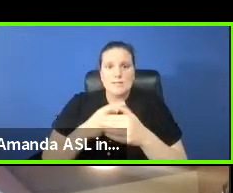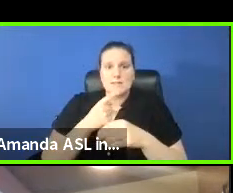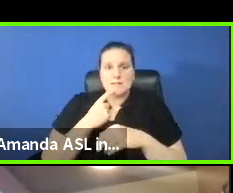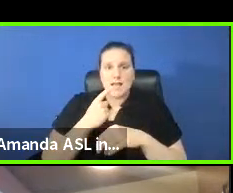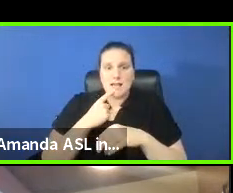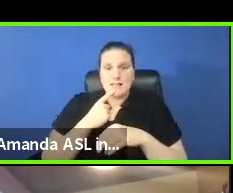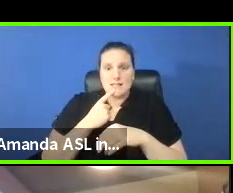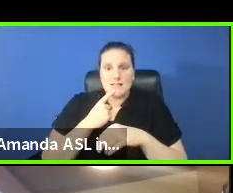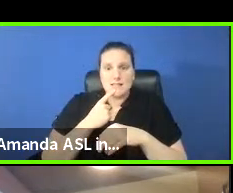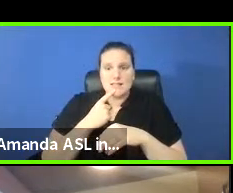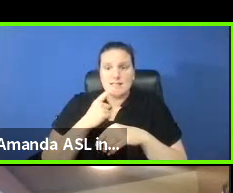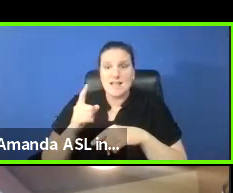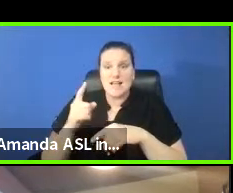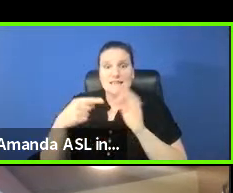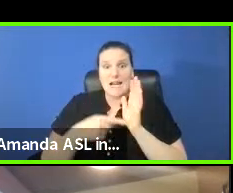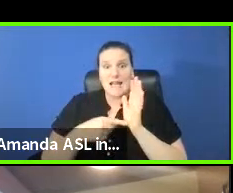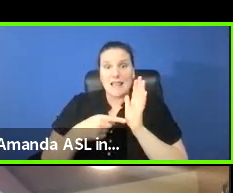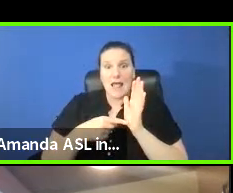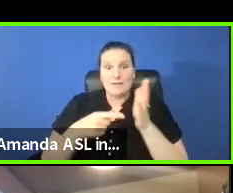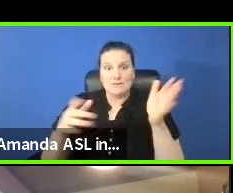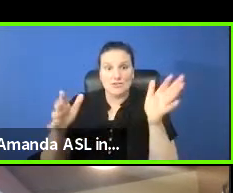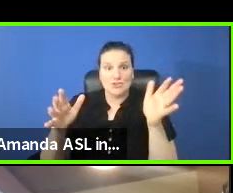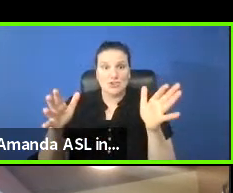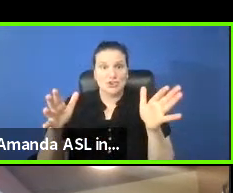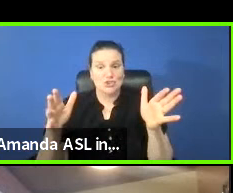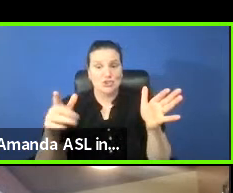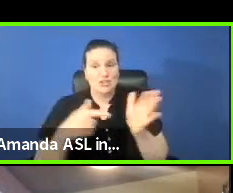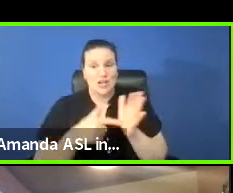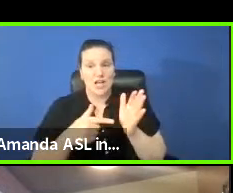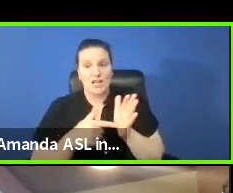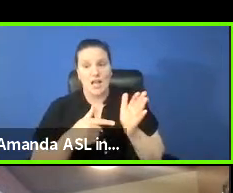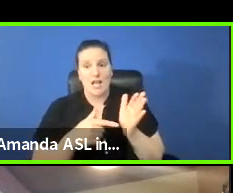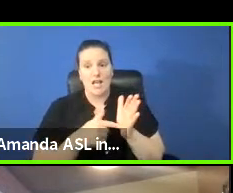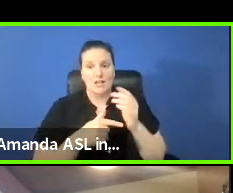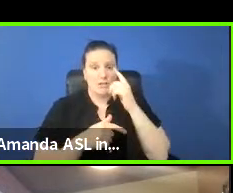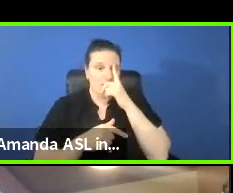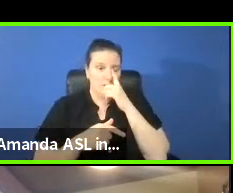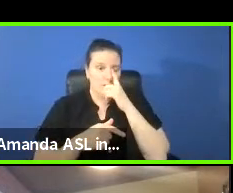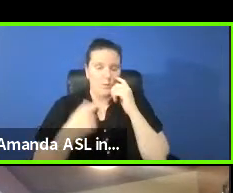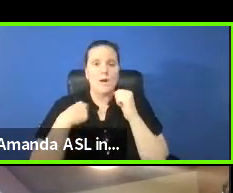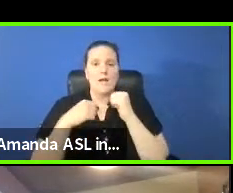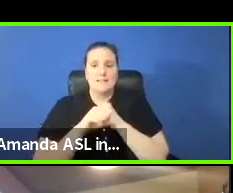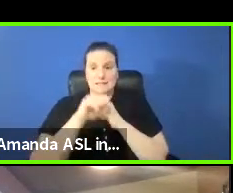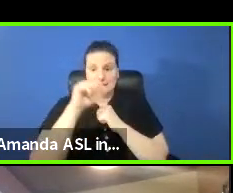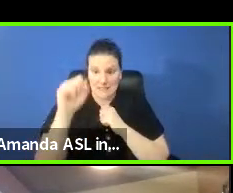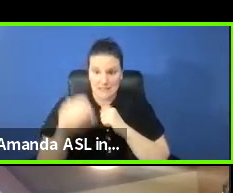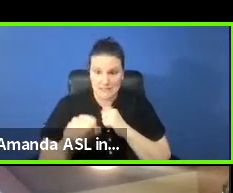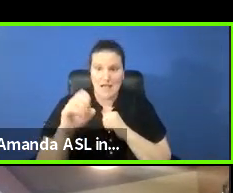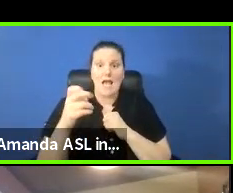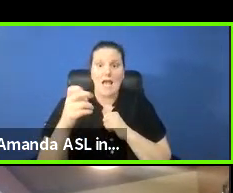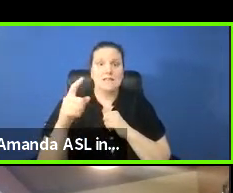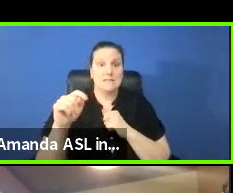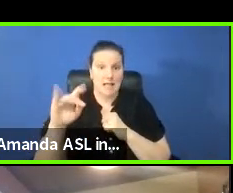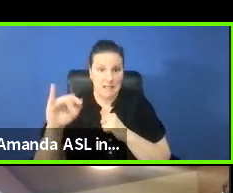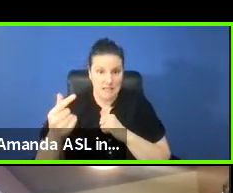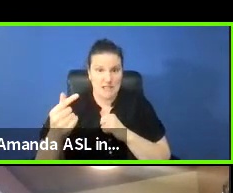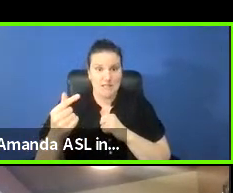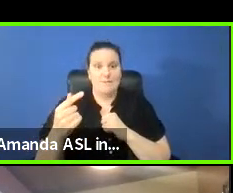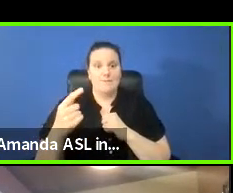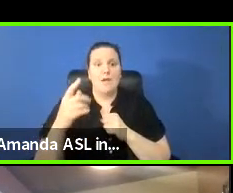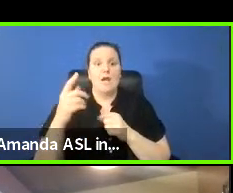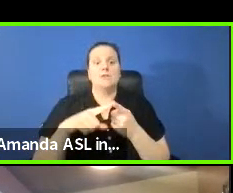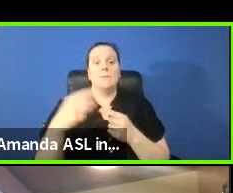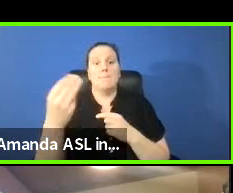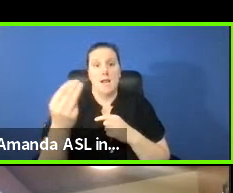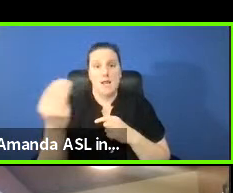website, the deadline's passed. All right, so we're extending it. We're extending it to